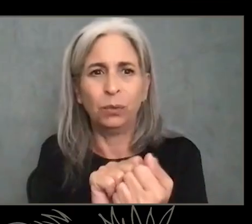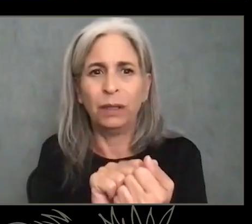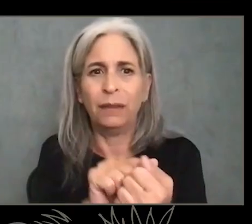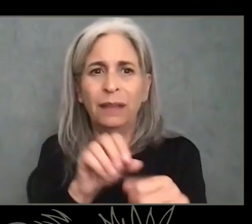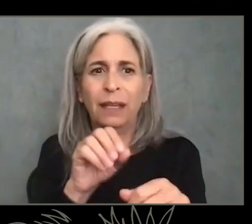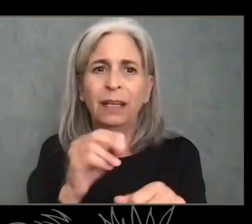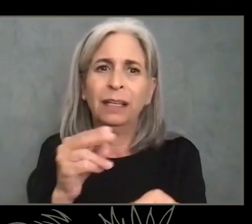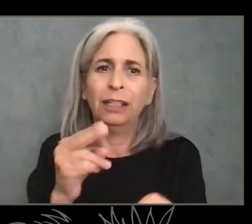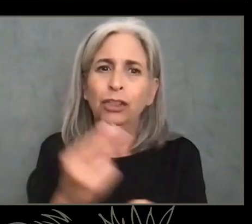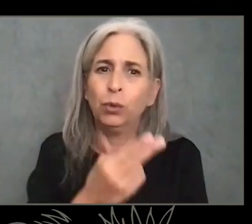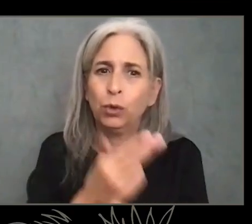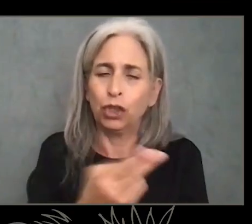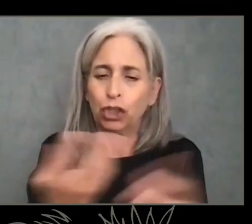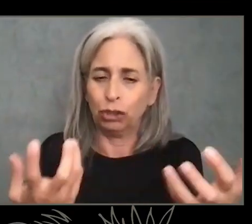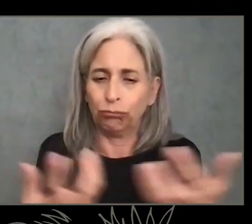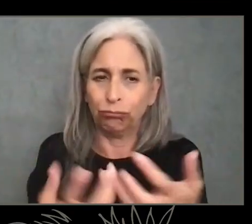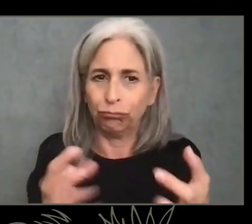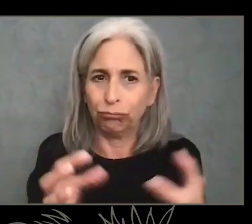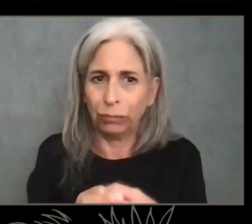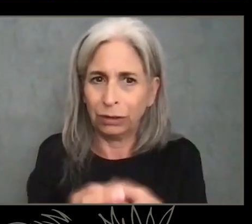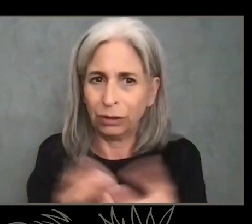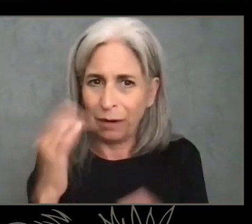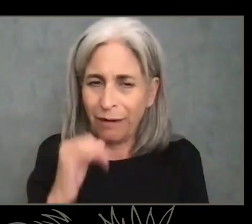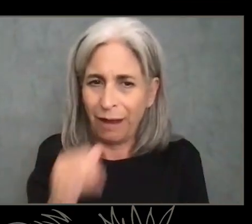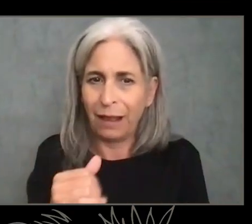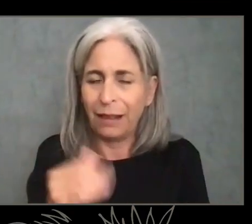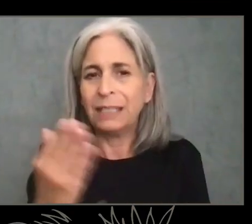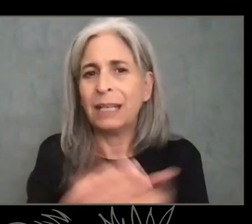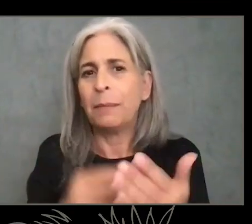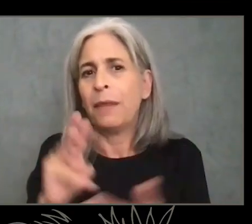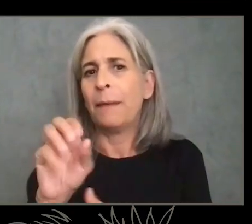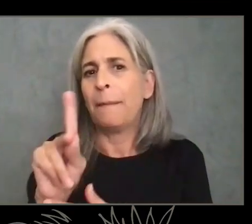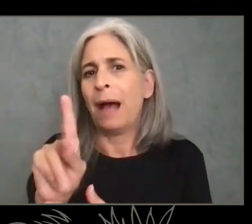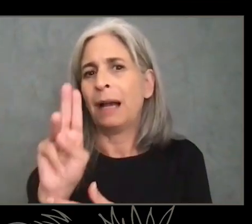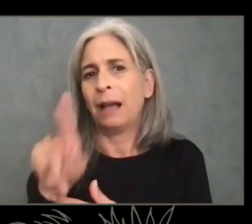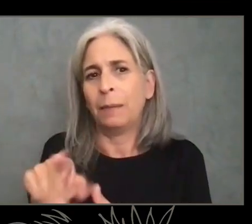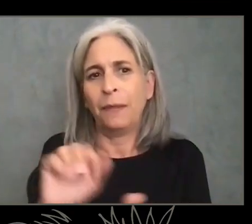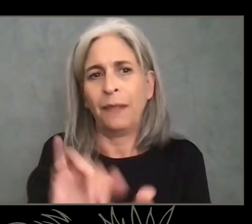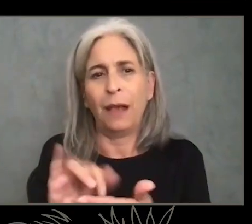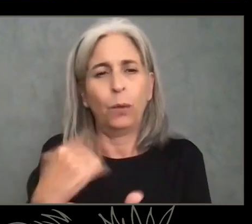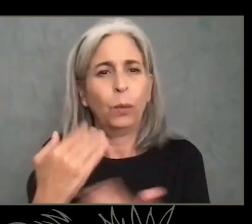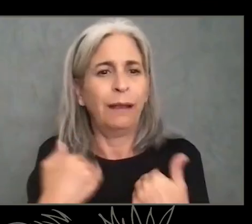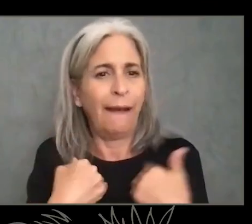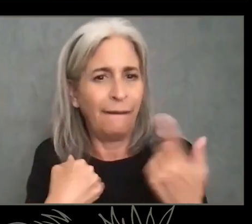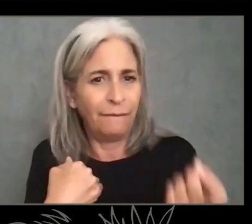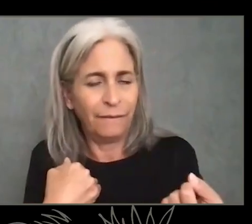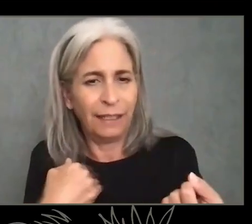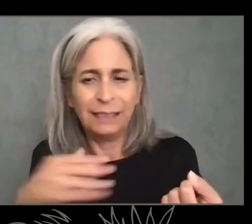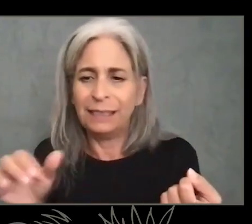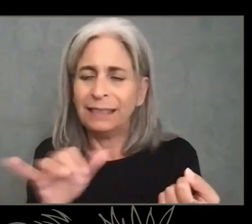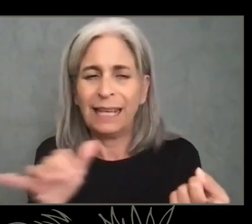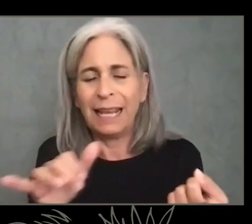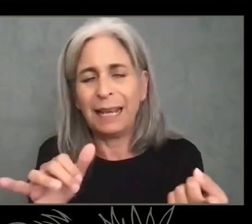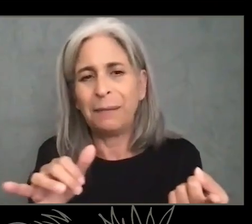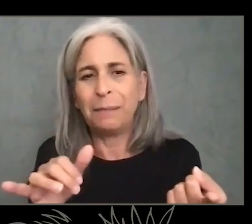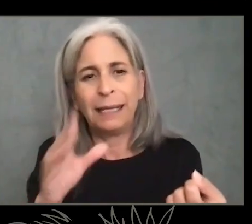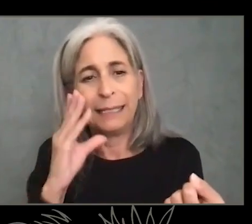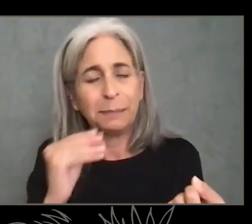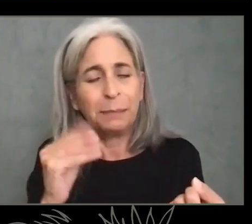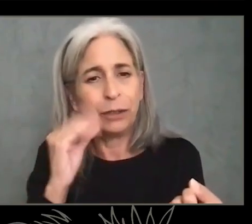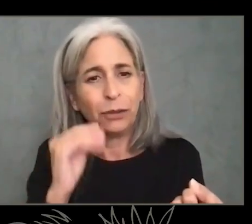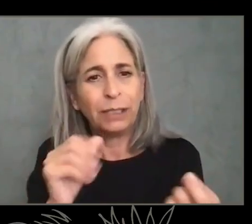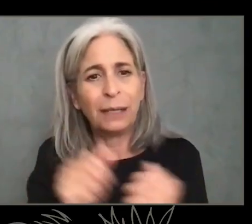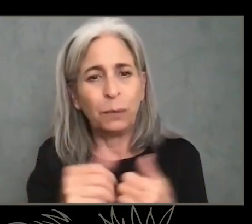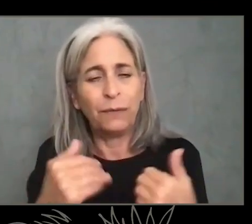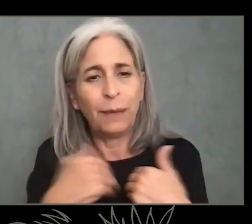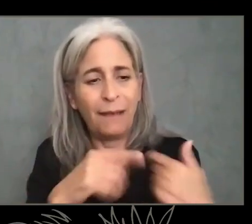to? This is just an example of some of the mockups that we have. And it's the same kind of experience that the user is